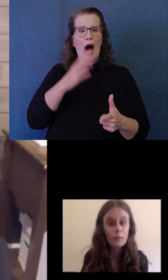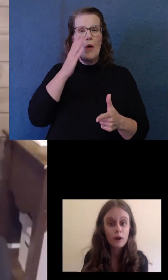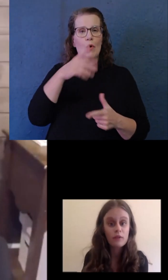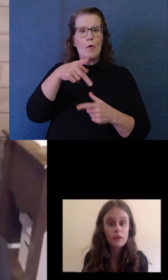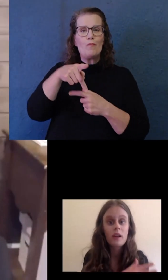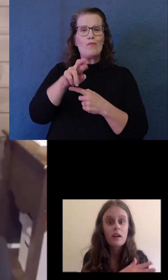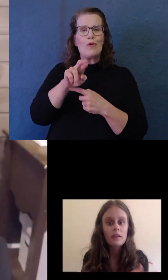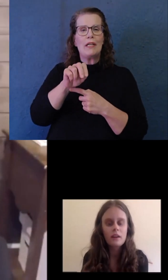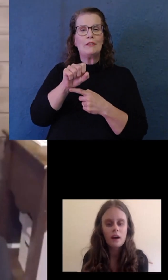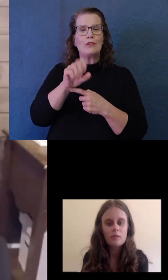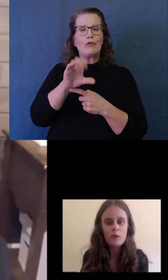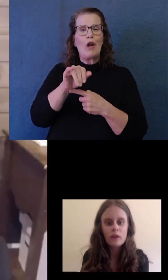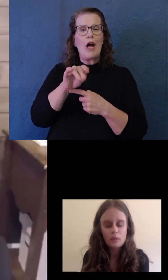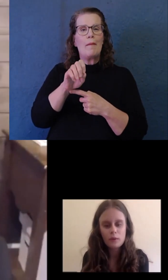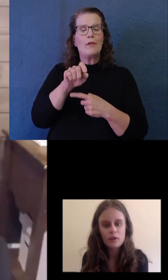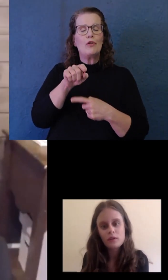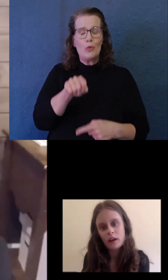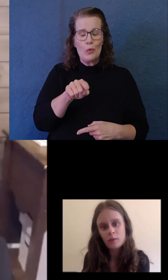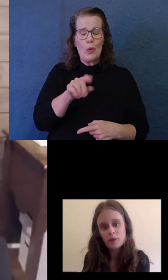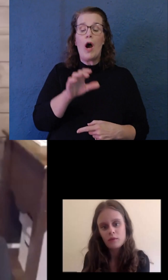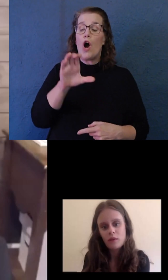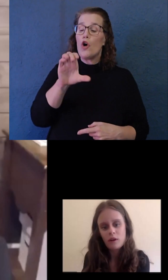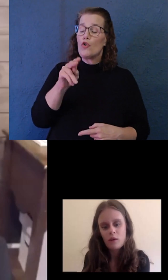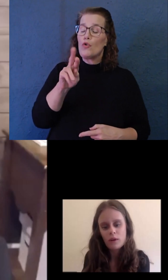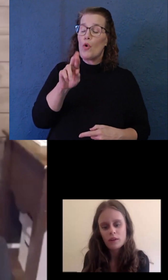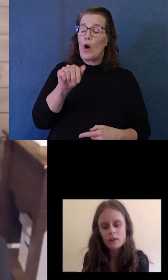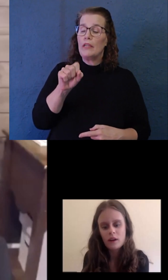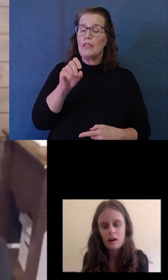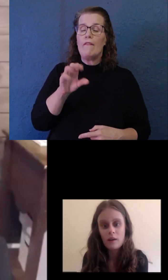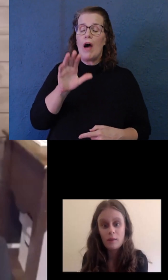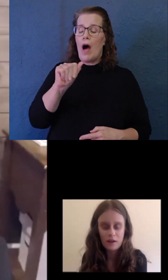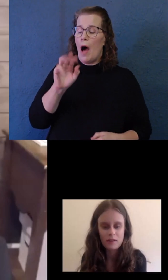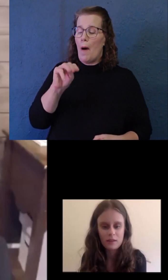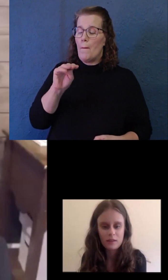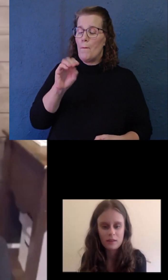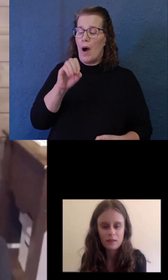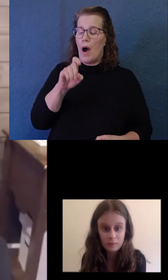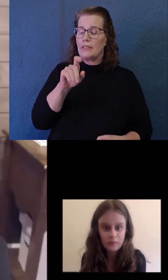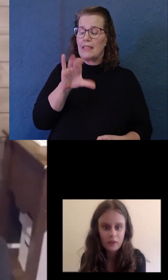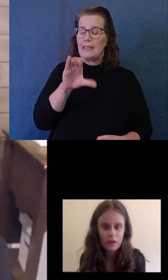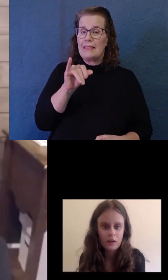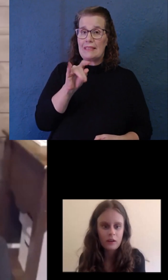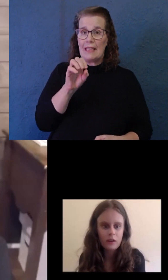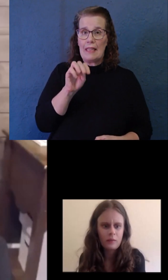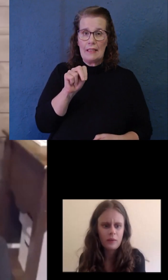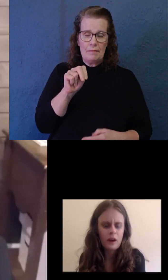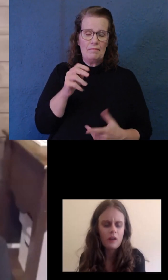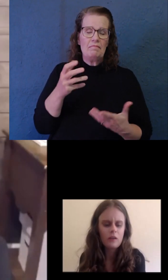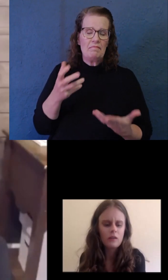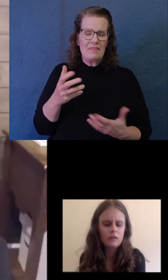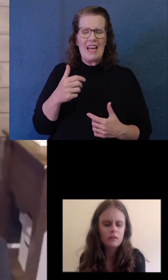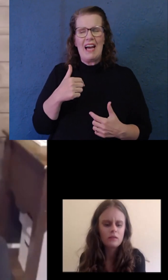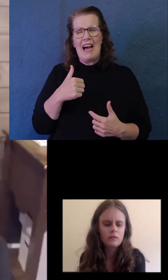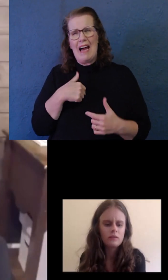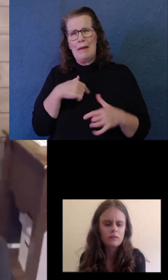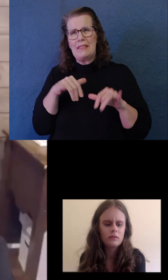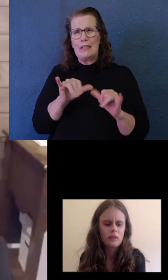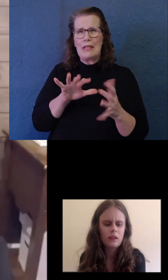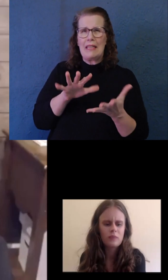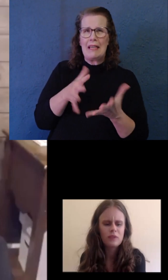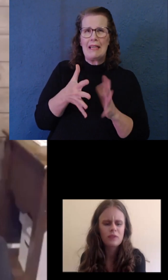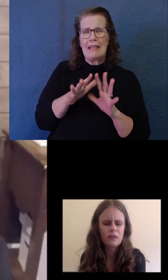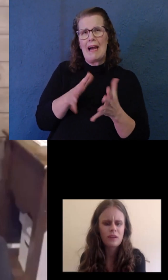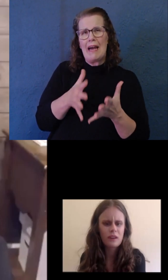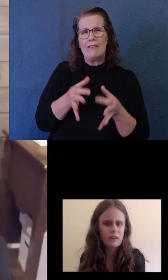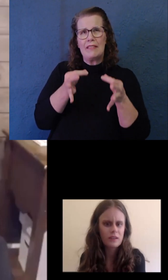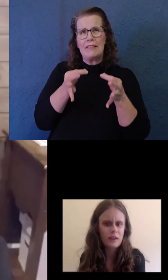All right, perfect. Then I am going to prescribe you a course of amoxicillin. Um, I'll